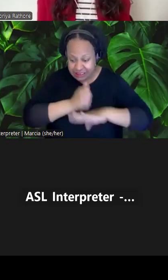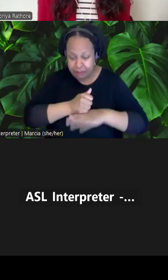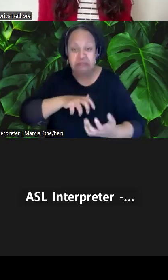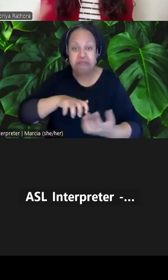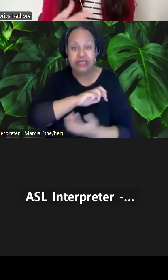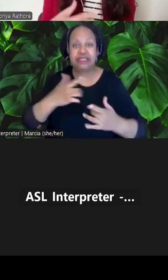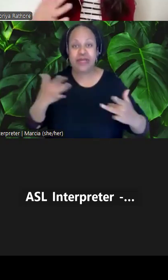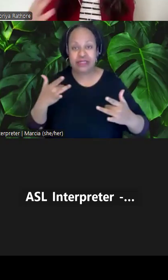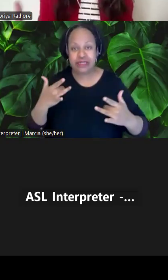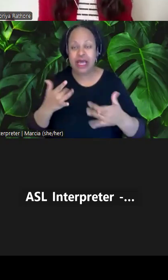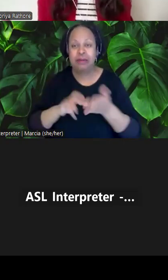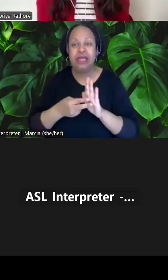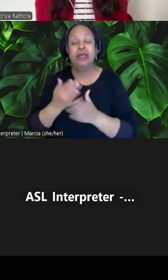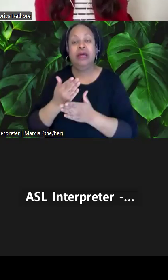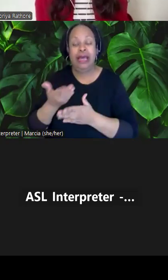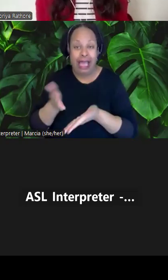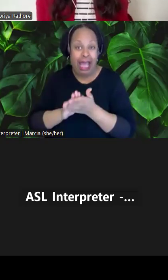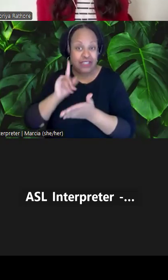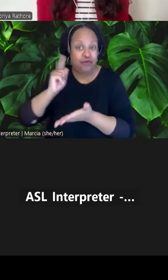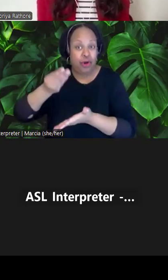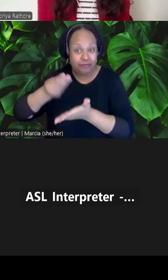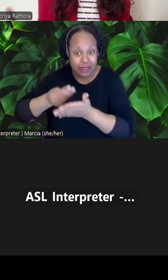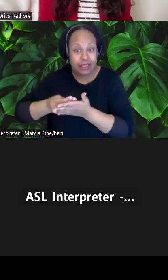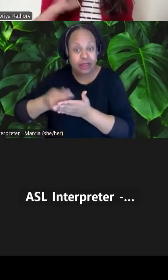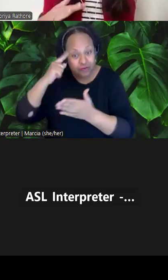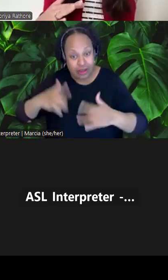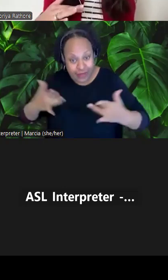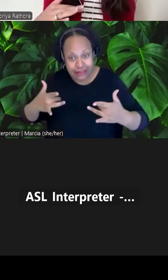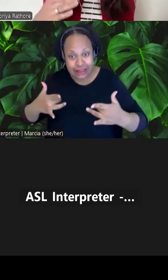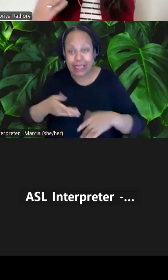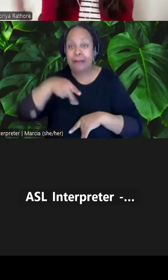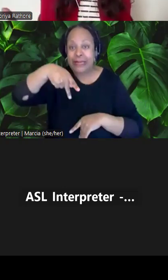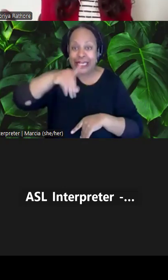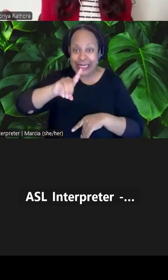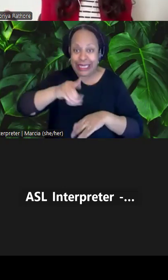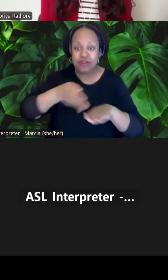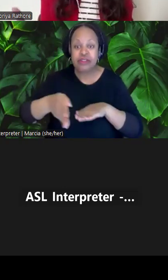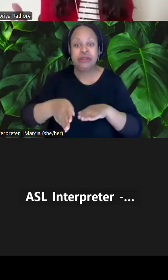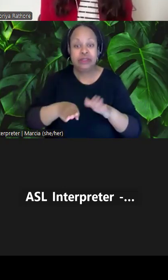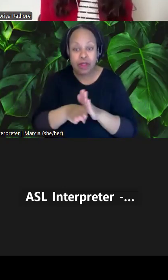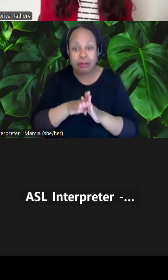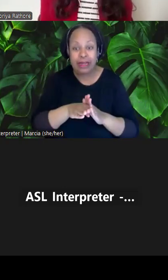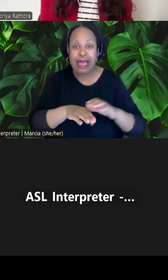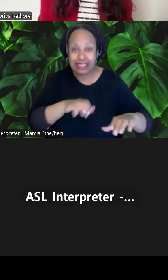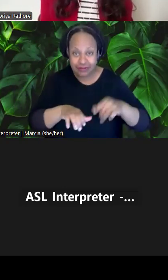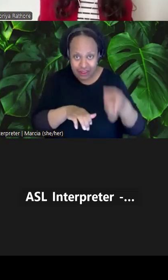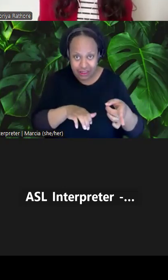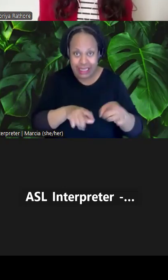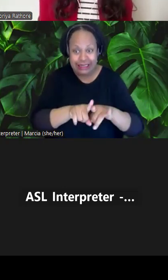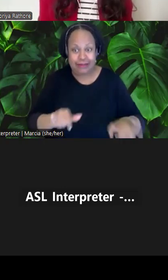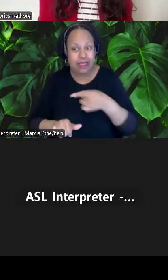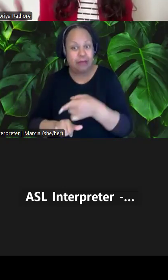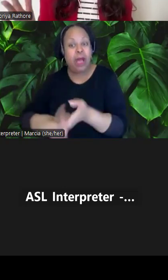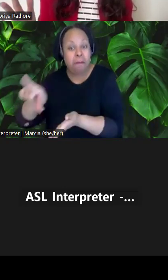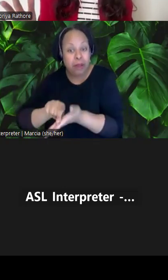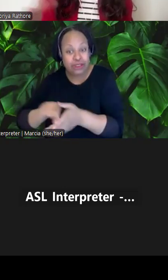to fund an event or a professional development activity, and you're partially asking to fund a publishing activity, that's eligible too.